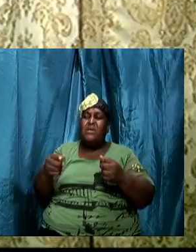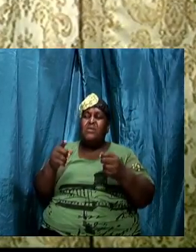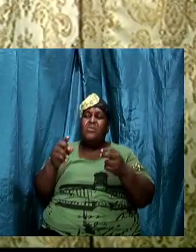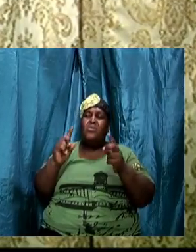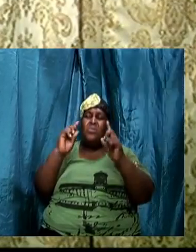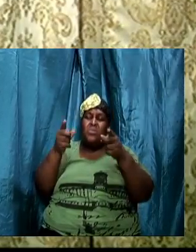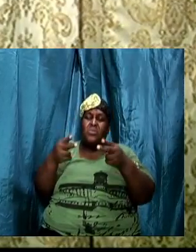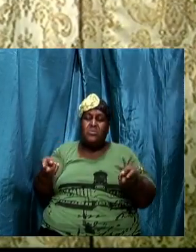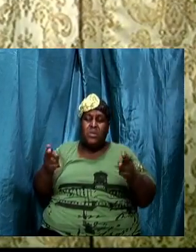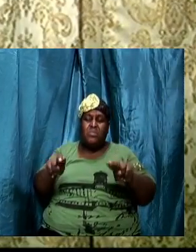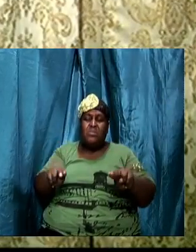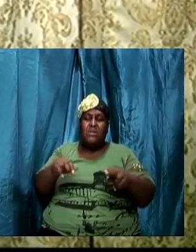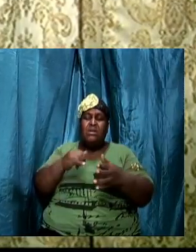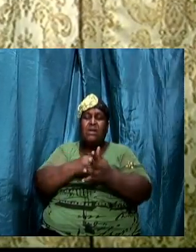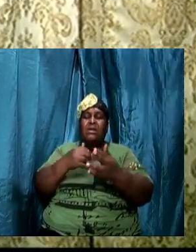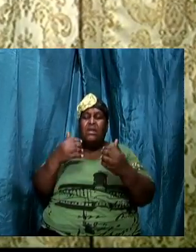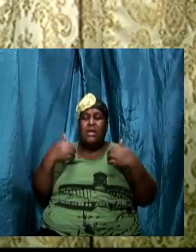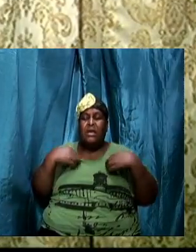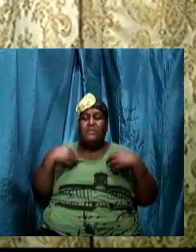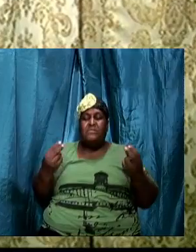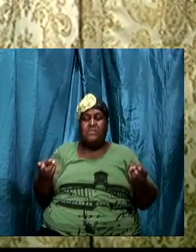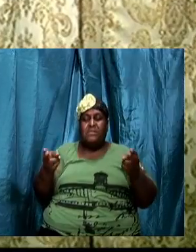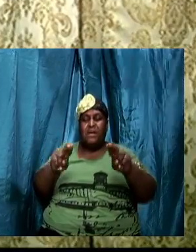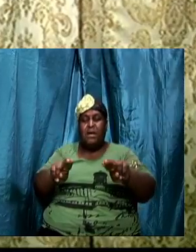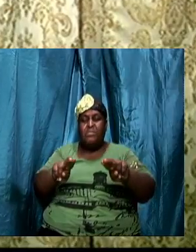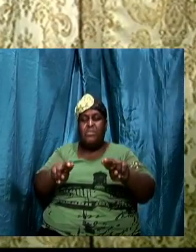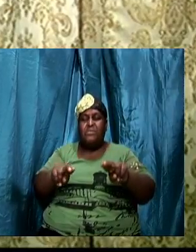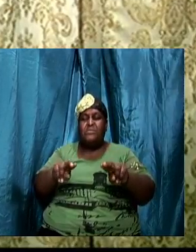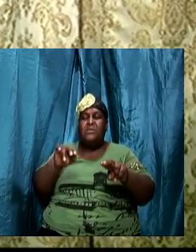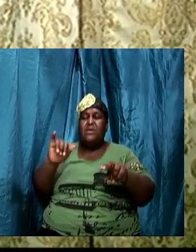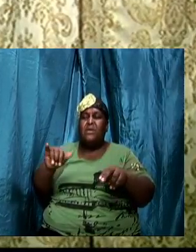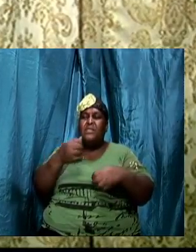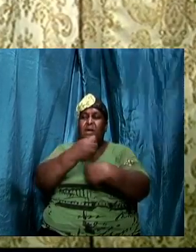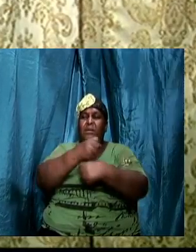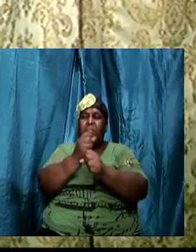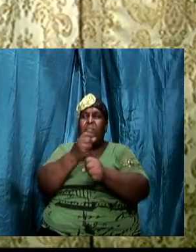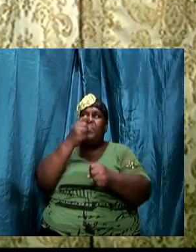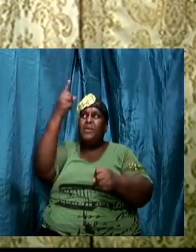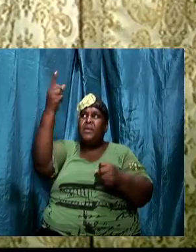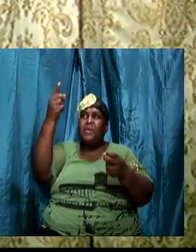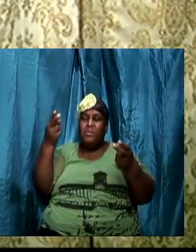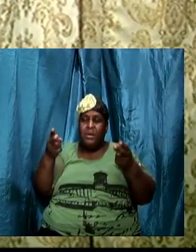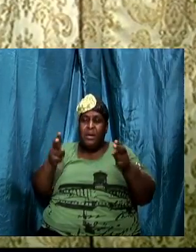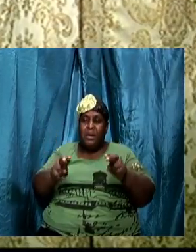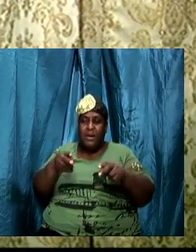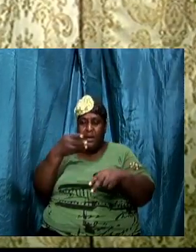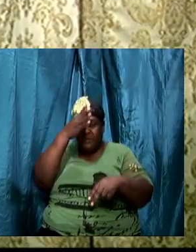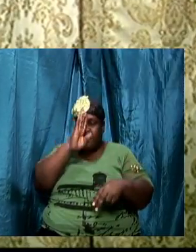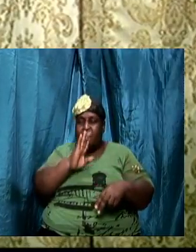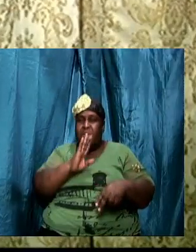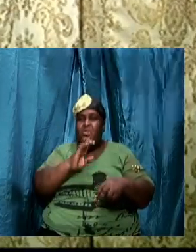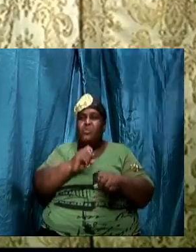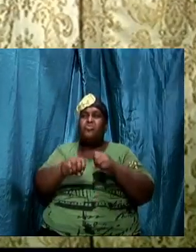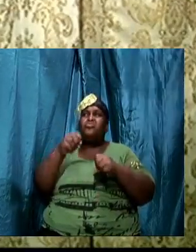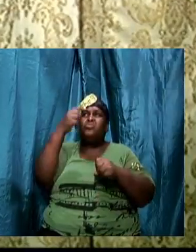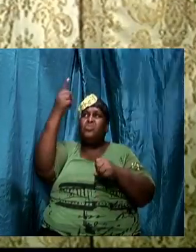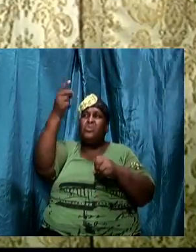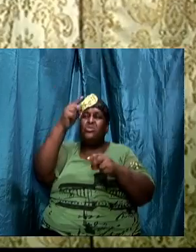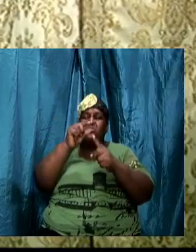it has to happen. This is what makes Him God. So His word